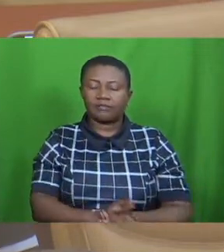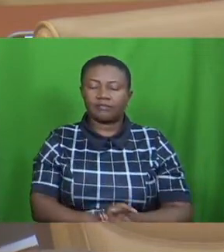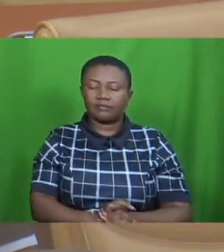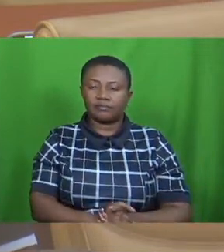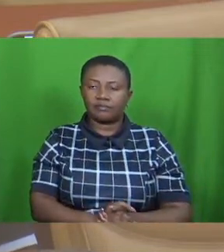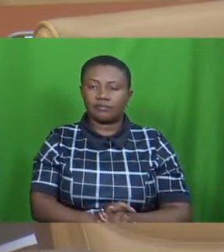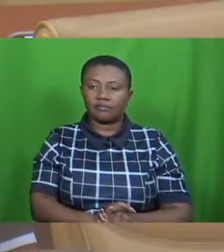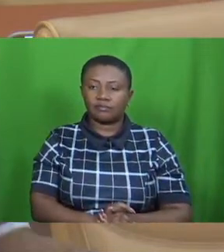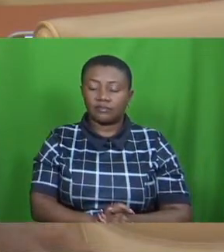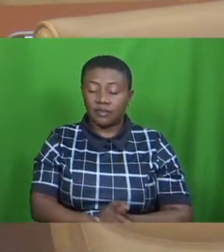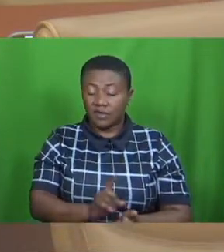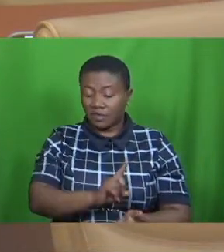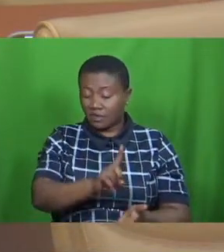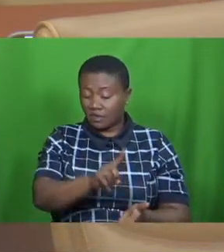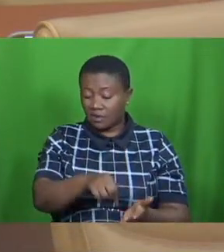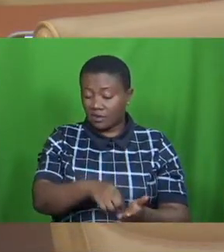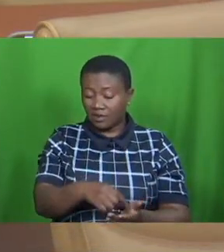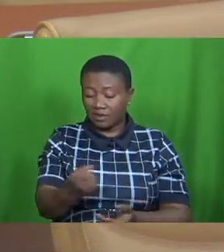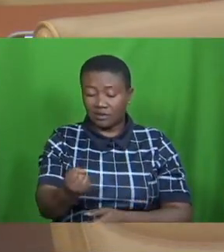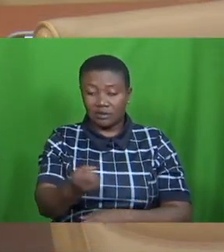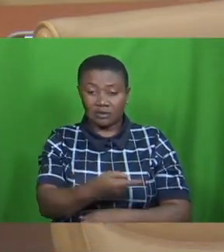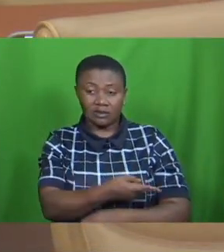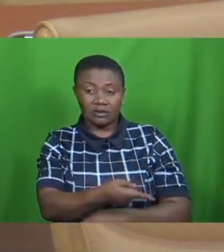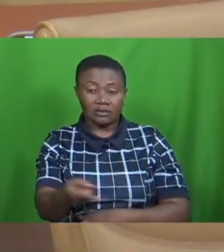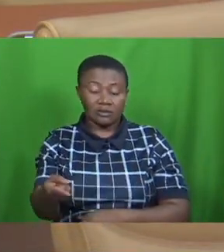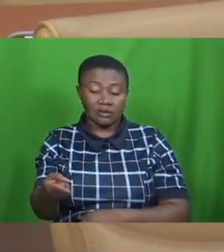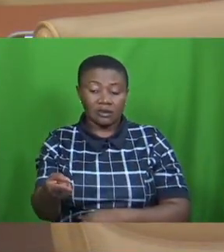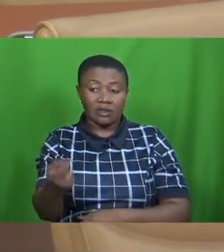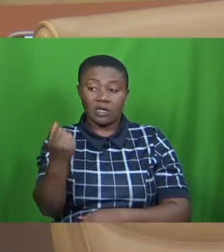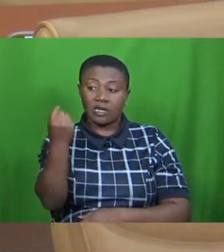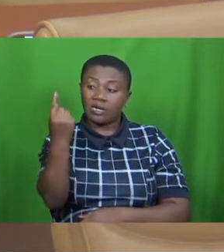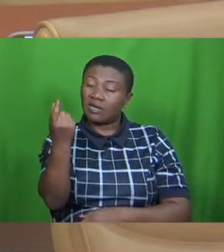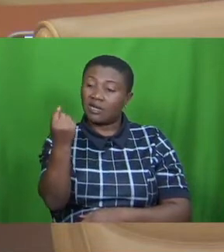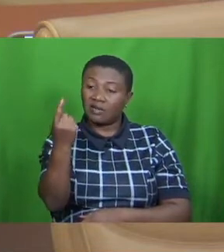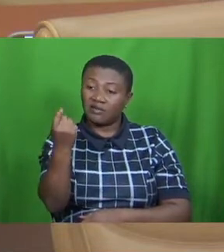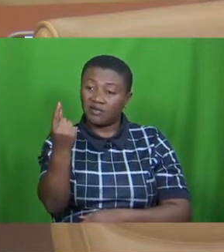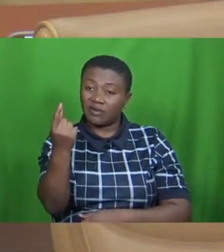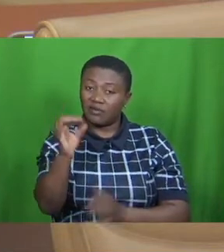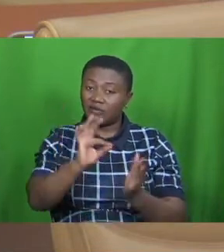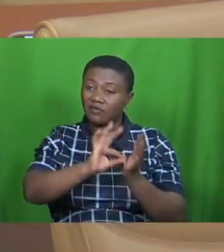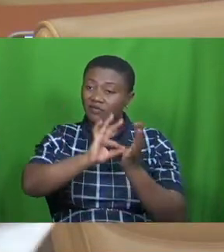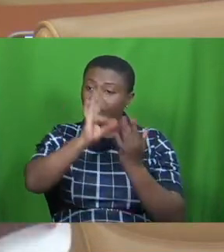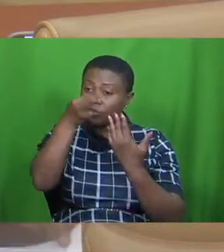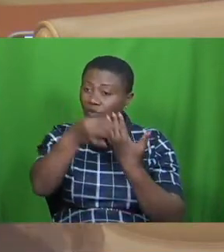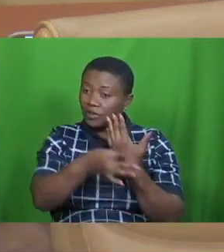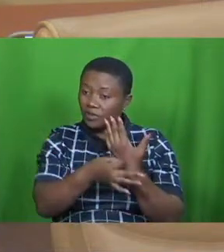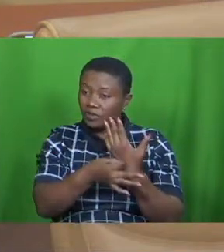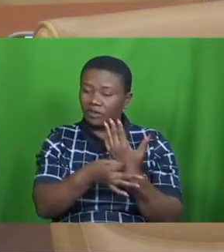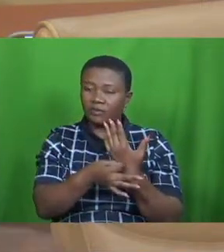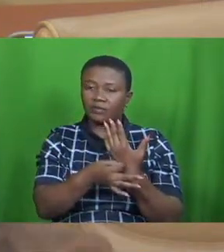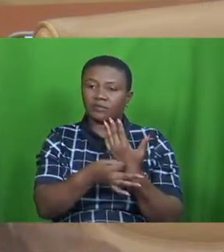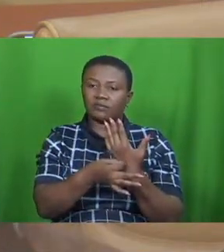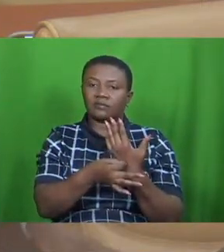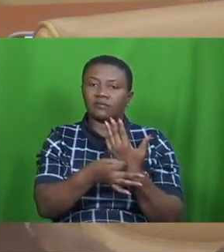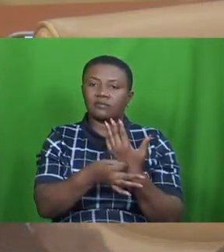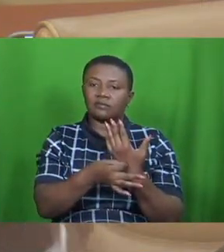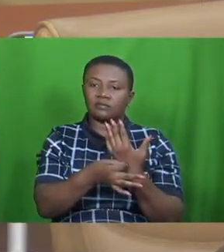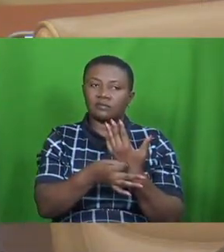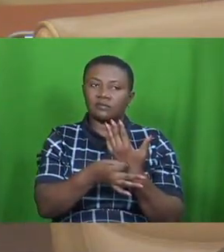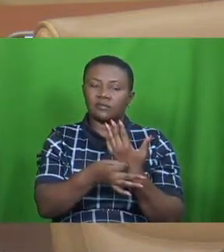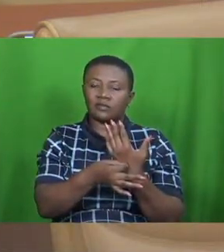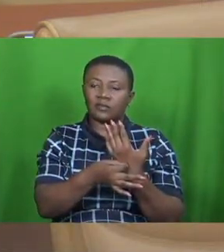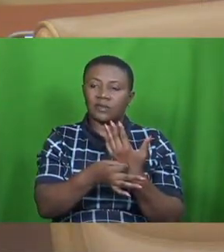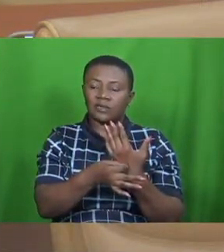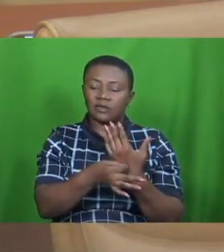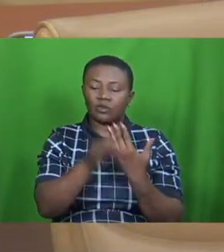And this weekend, on the 11th of February, he'll be laid to